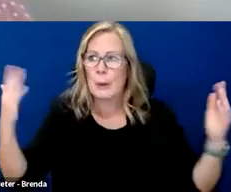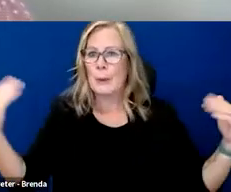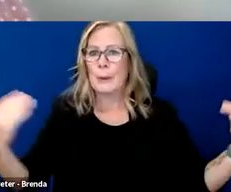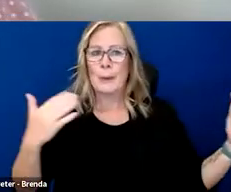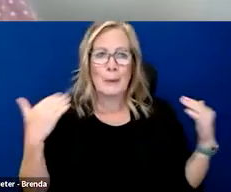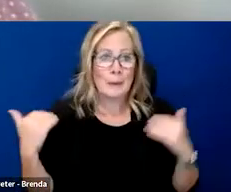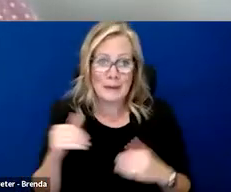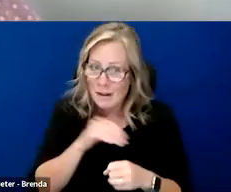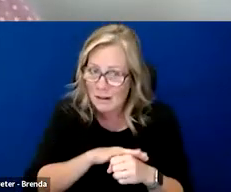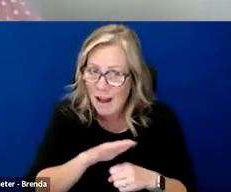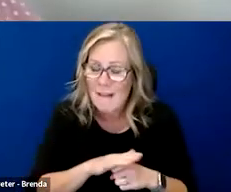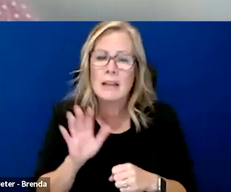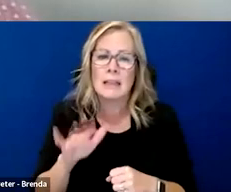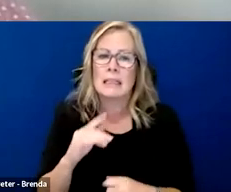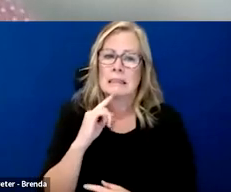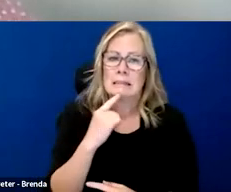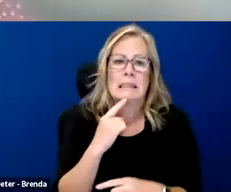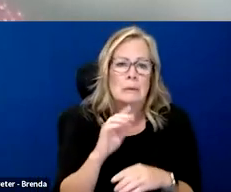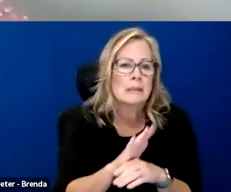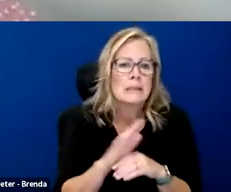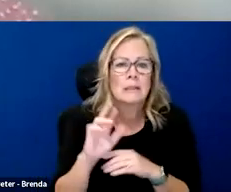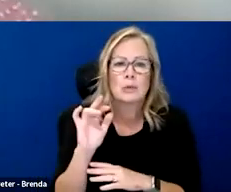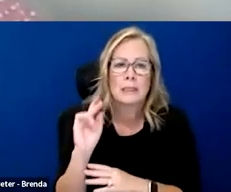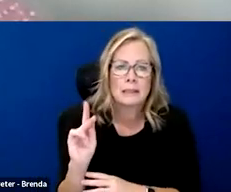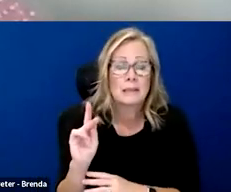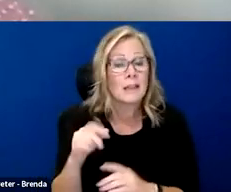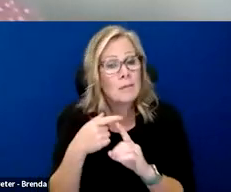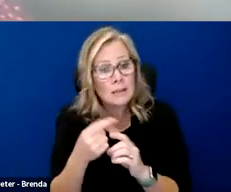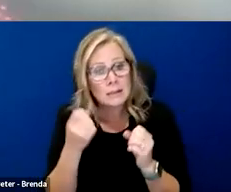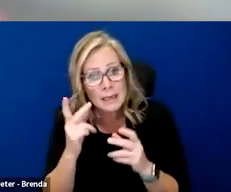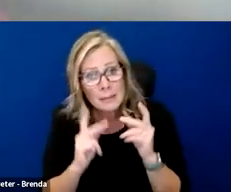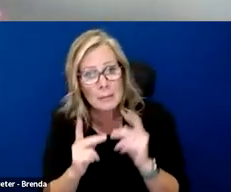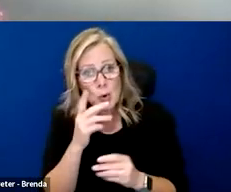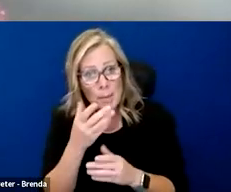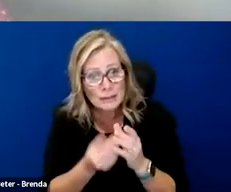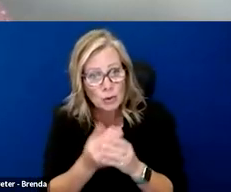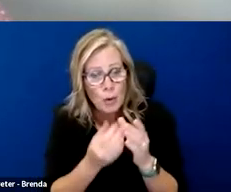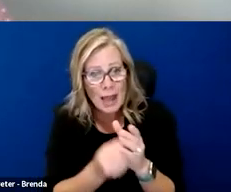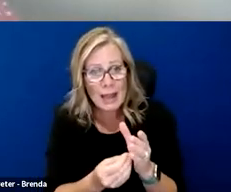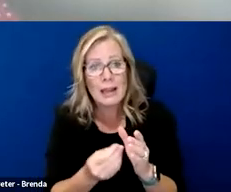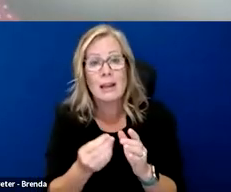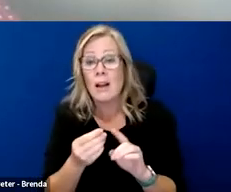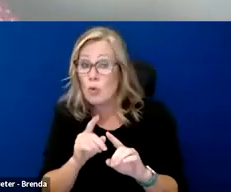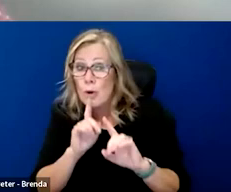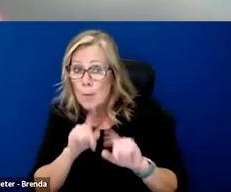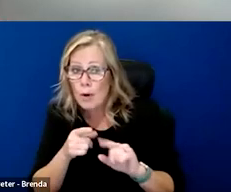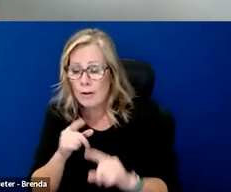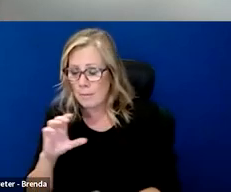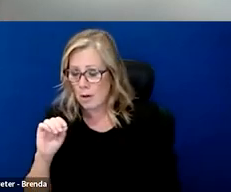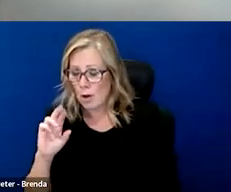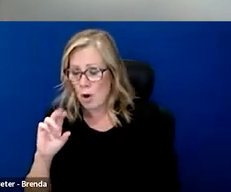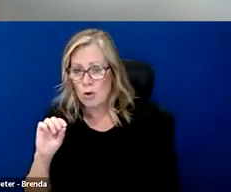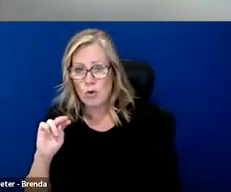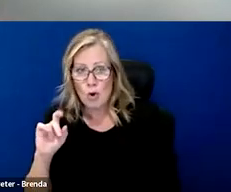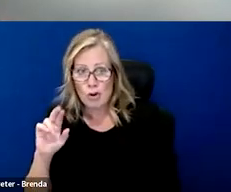a greater risk among people who were living alone. A majority of people who passed away in the report from our BC coroner's office had been living alone. So there's